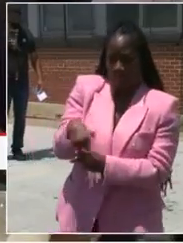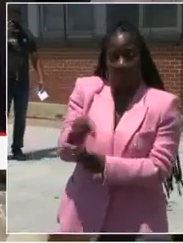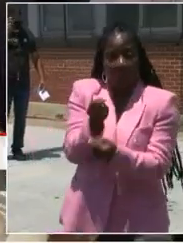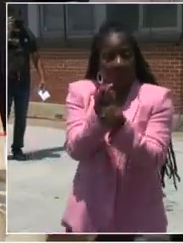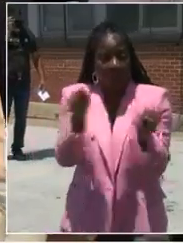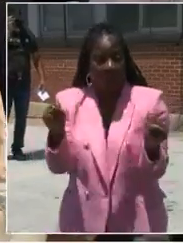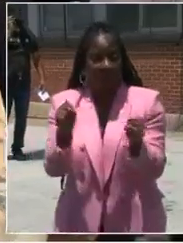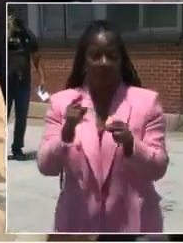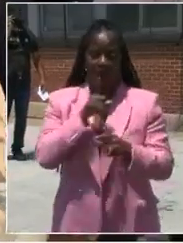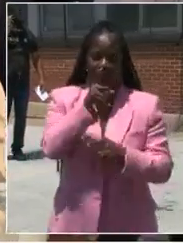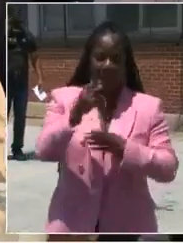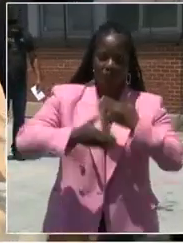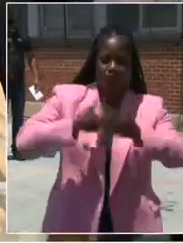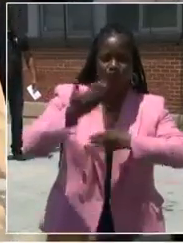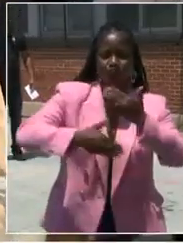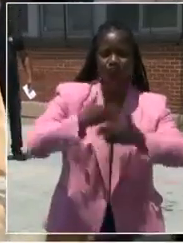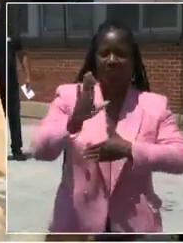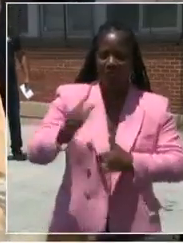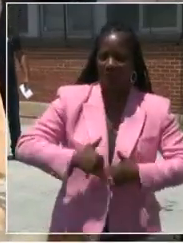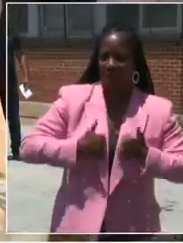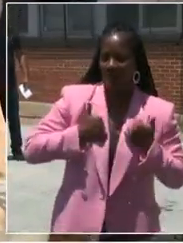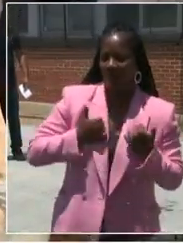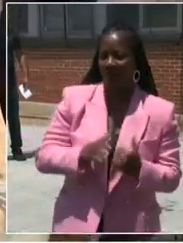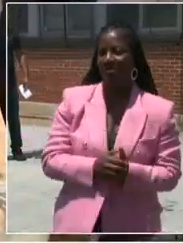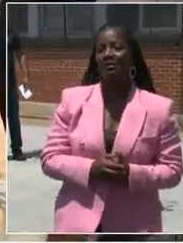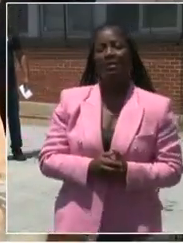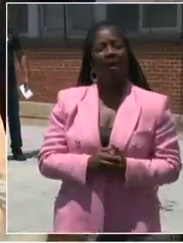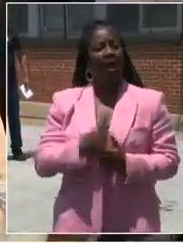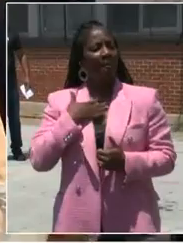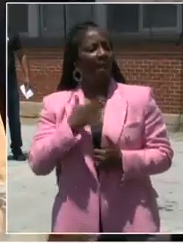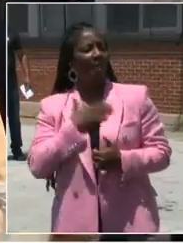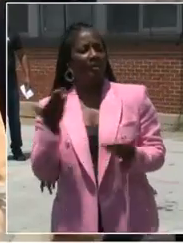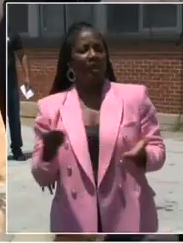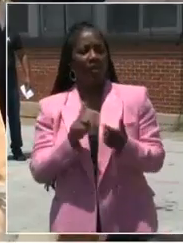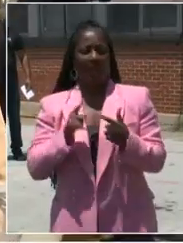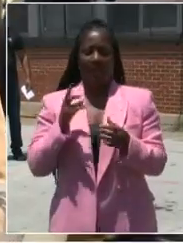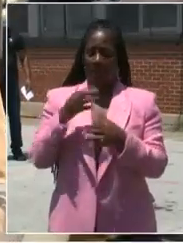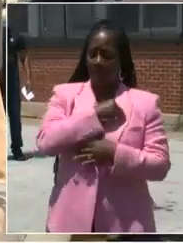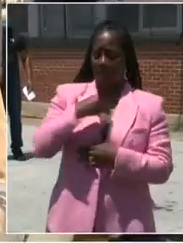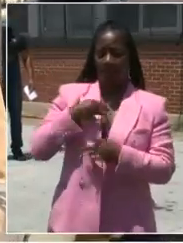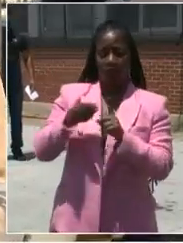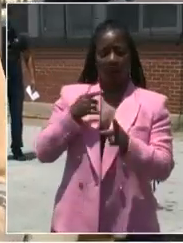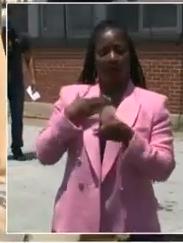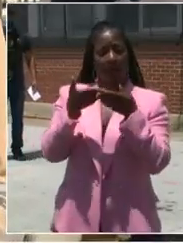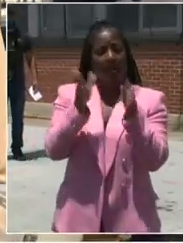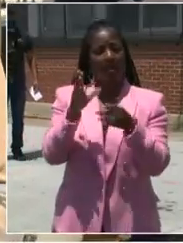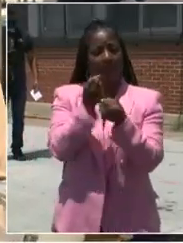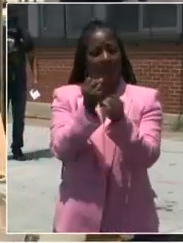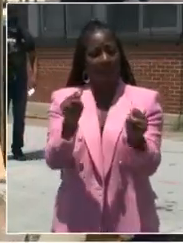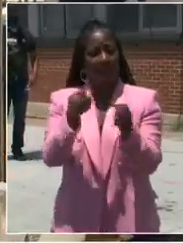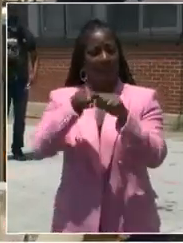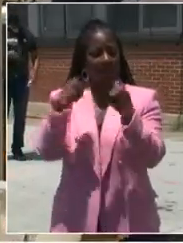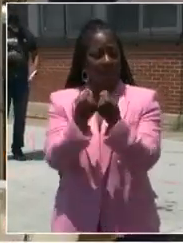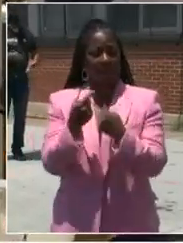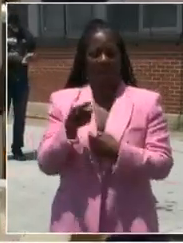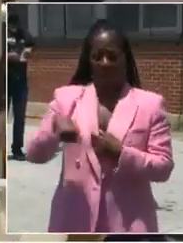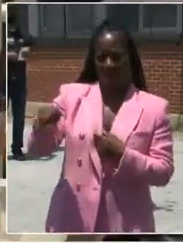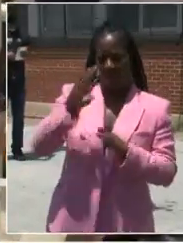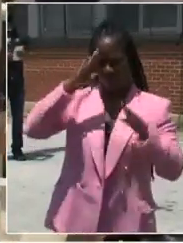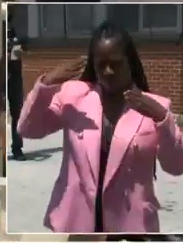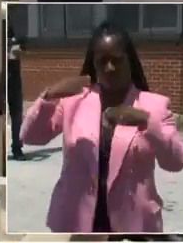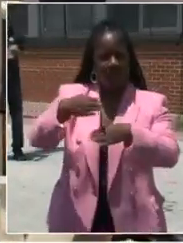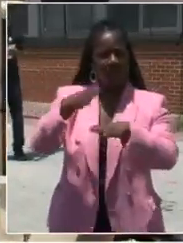thriving. I'm happy to be here with members of my public safety team who are focused on young people and